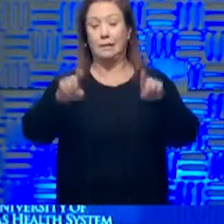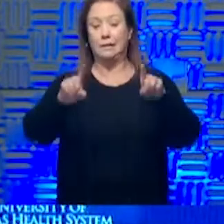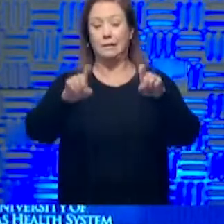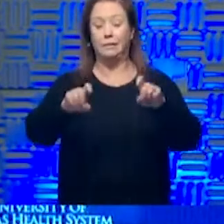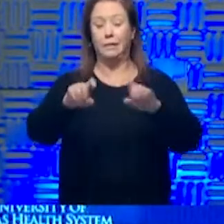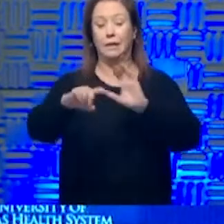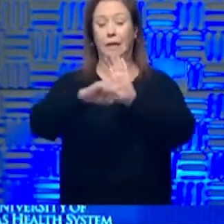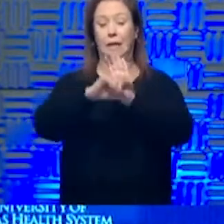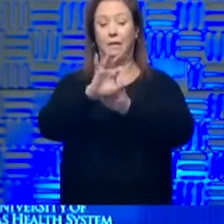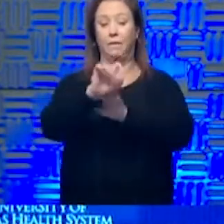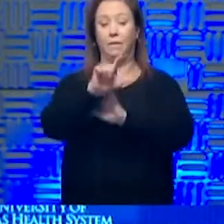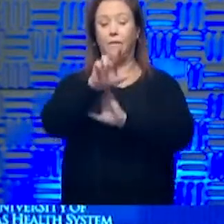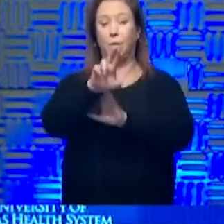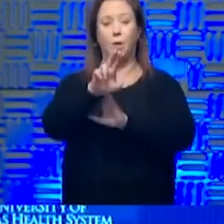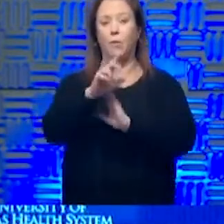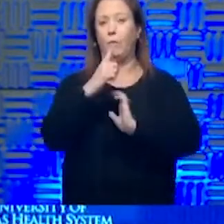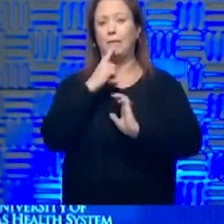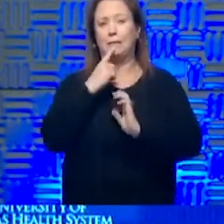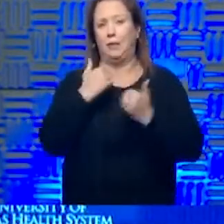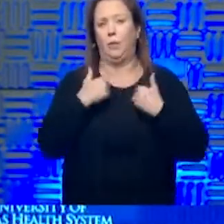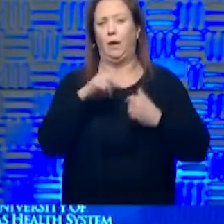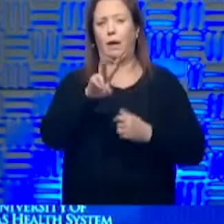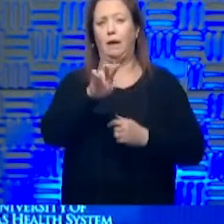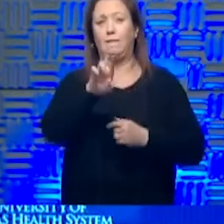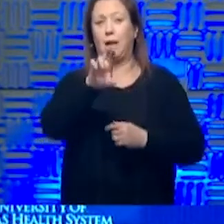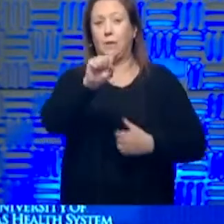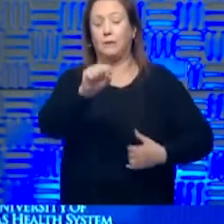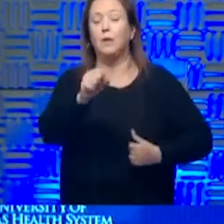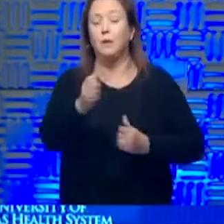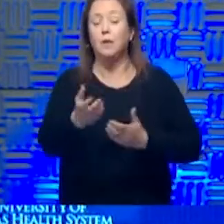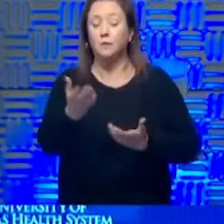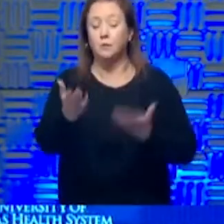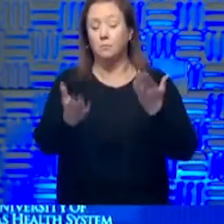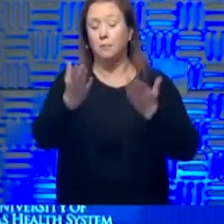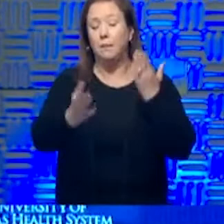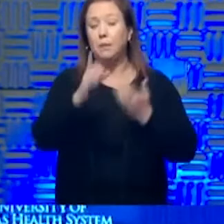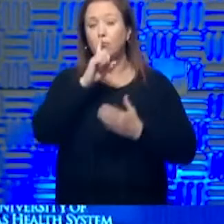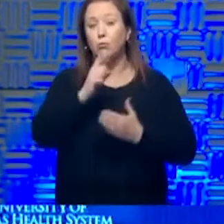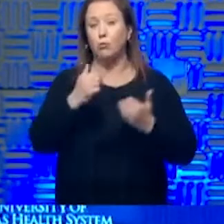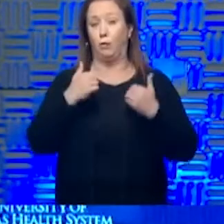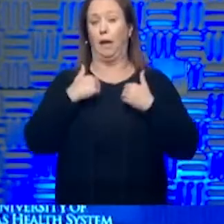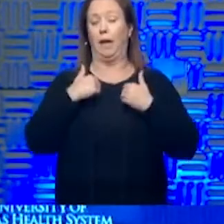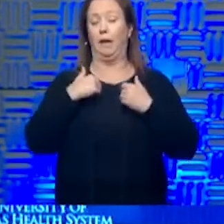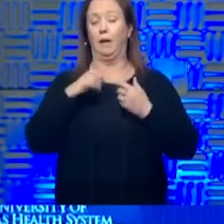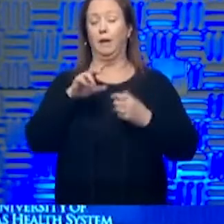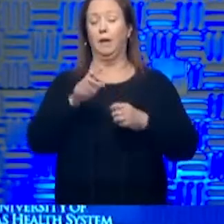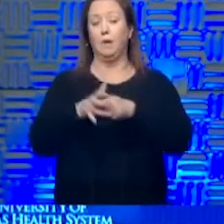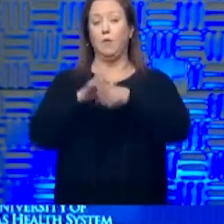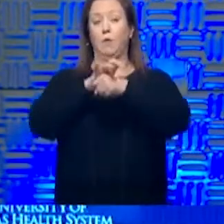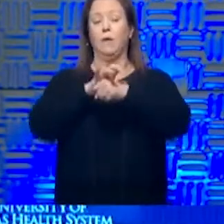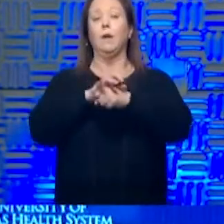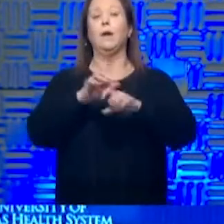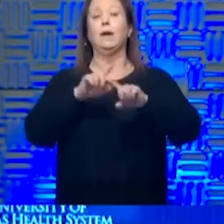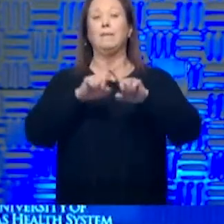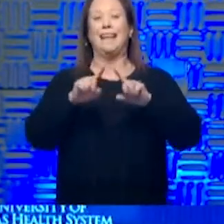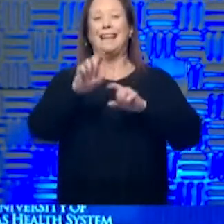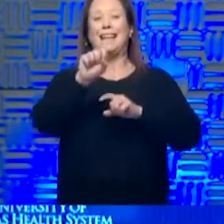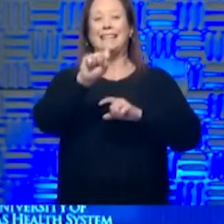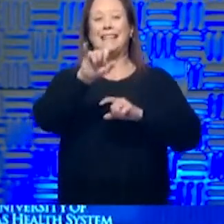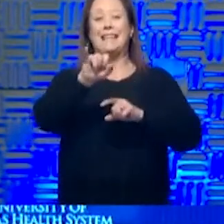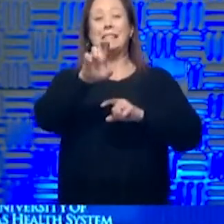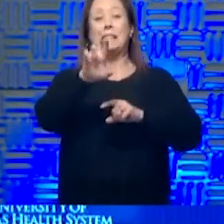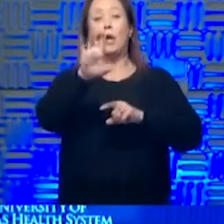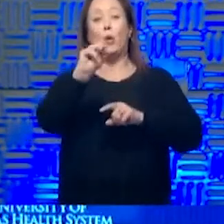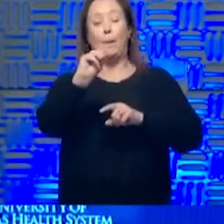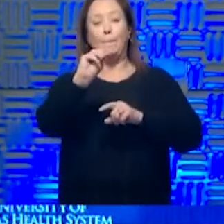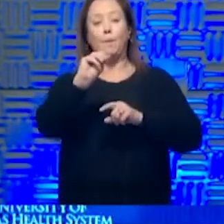step. You would have just said you had some virus. So you may have had it. And the only way to do that then is to use that convalescent serum. That after you do it, we can